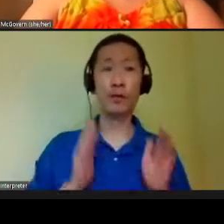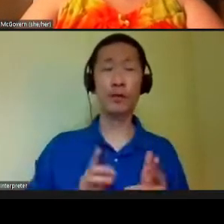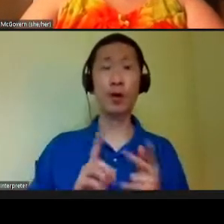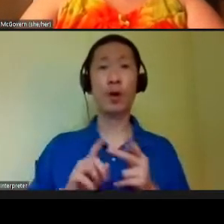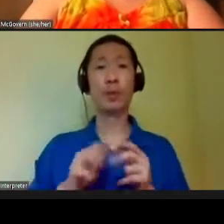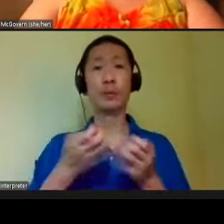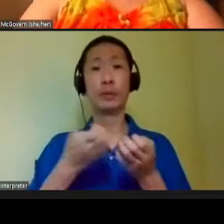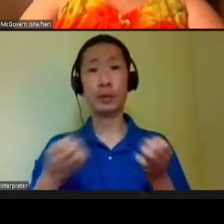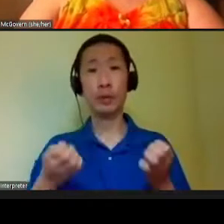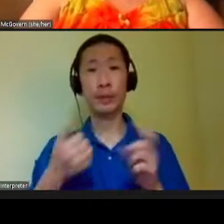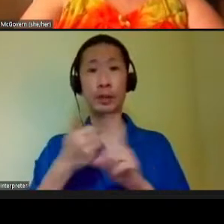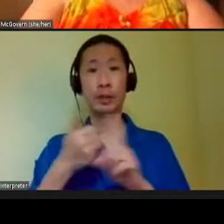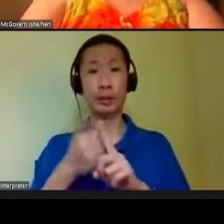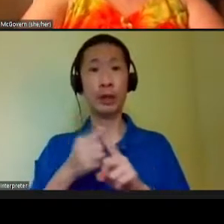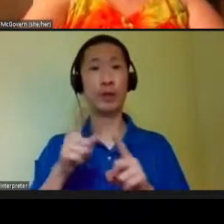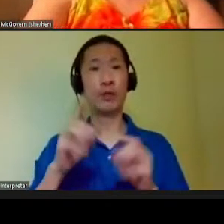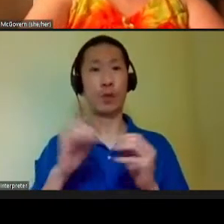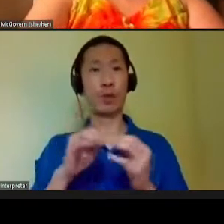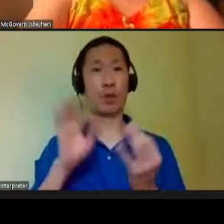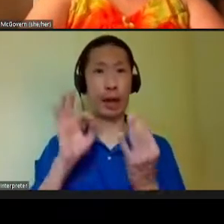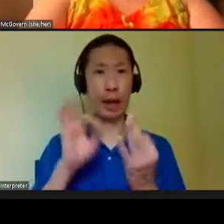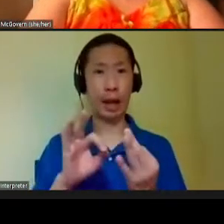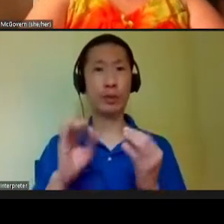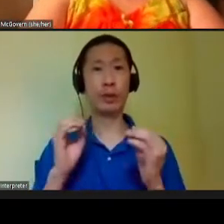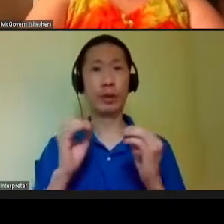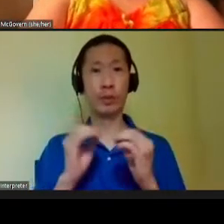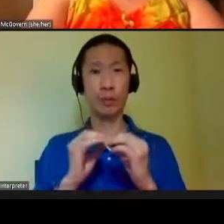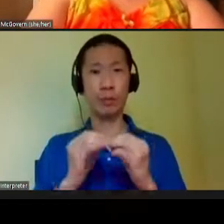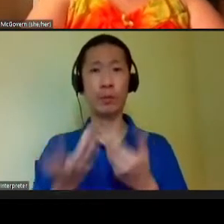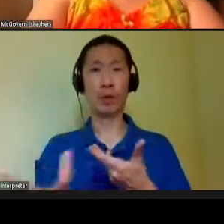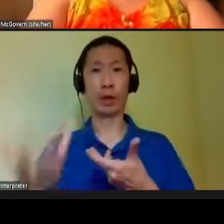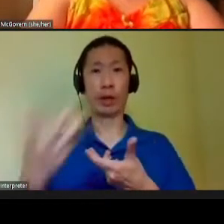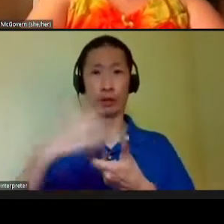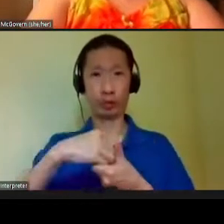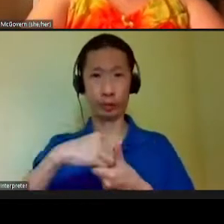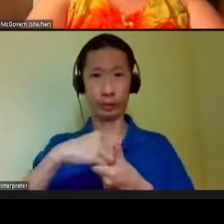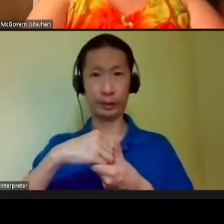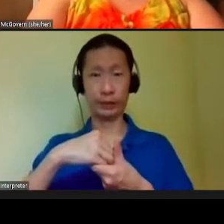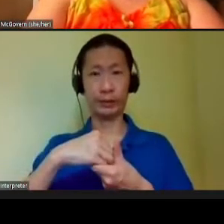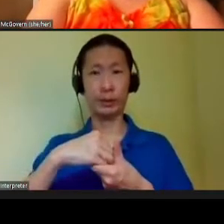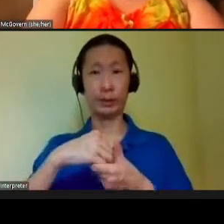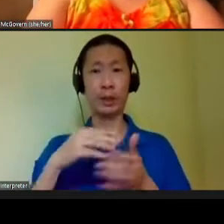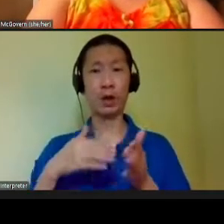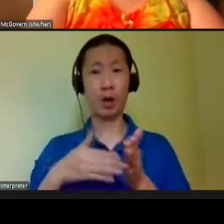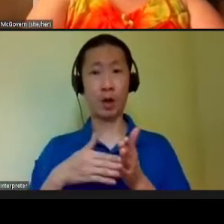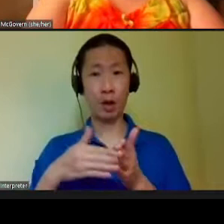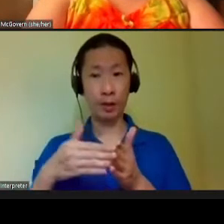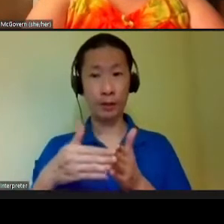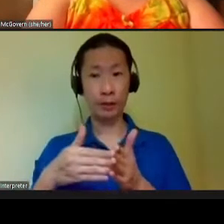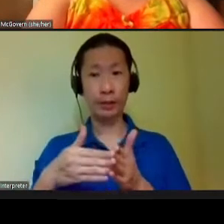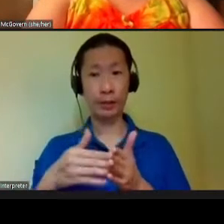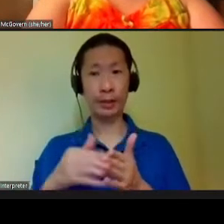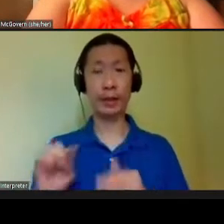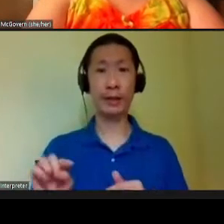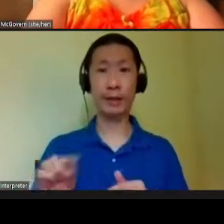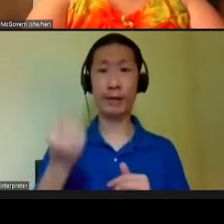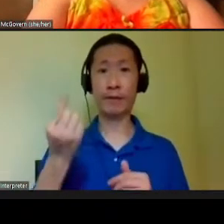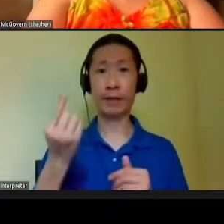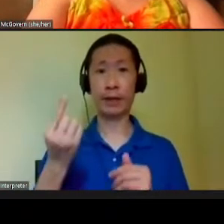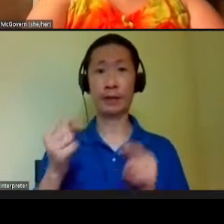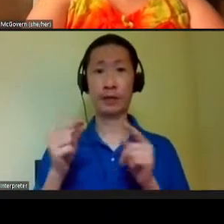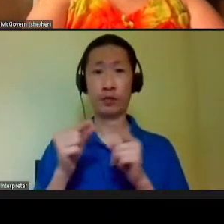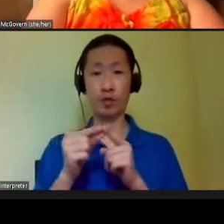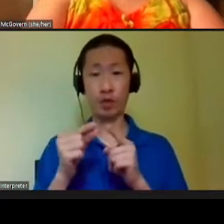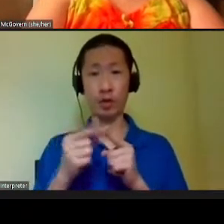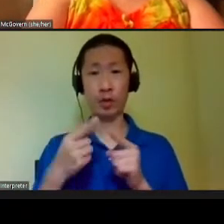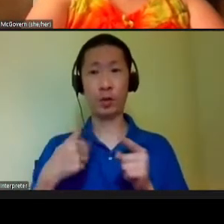yourself, you are more accurate and more inclusive. So often the offensive term that